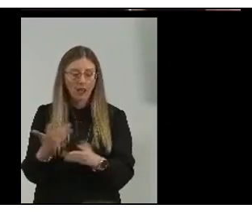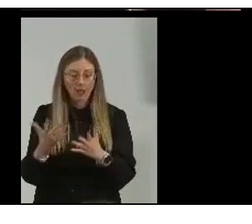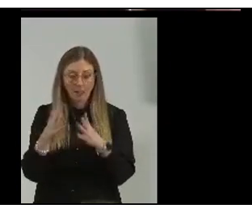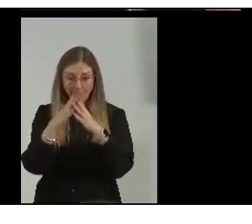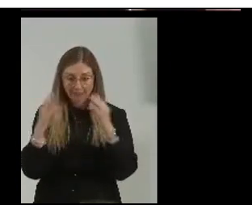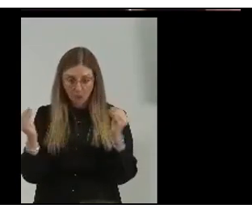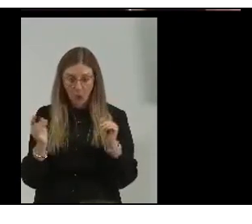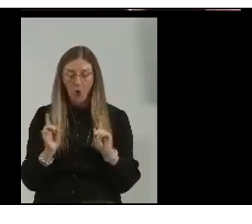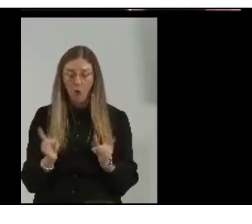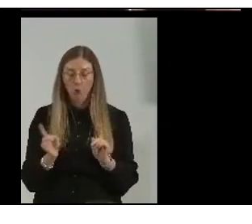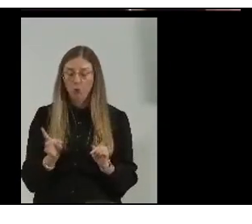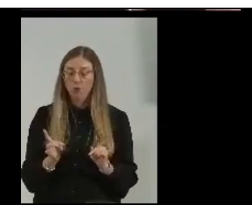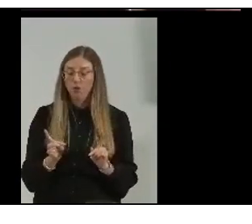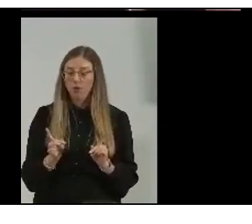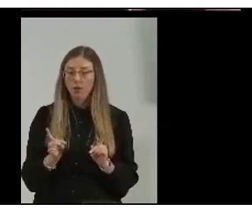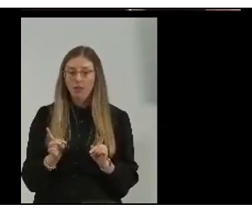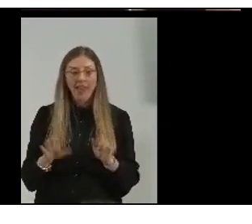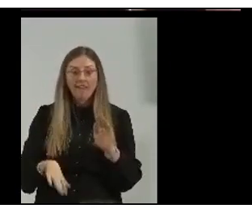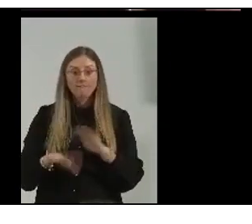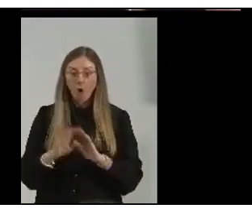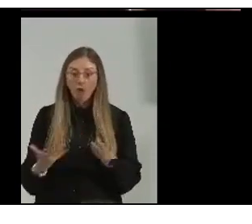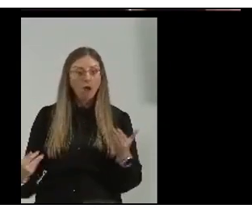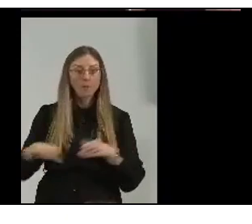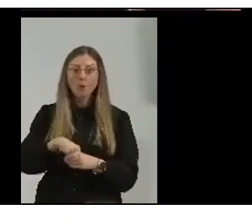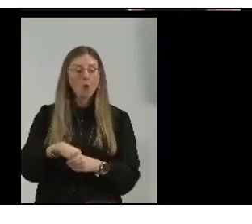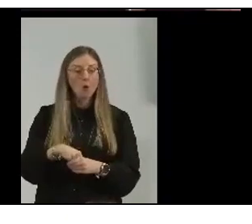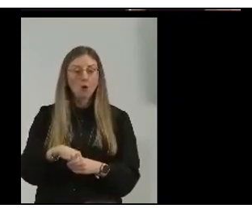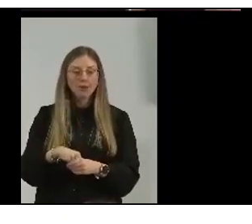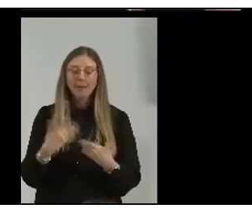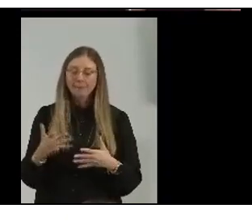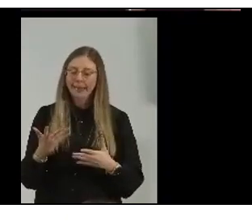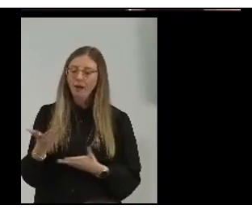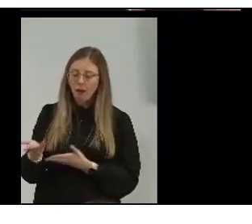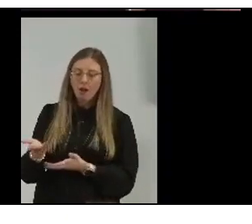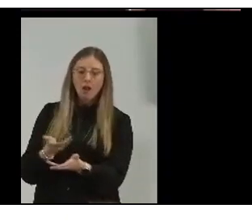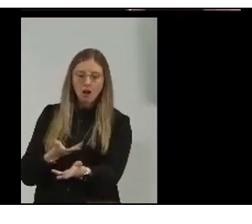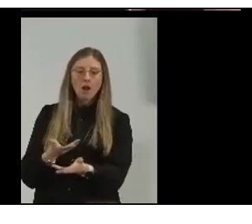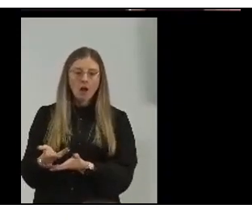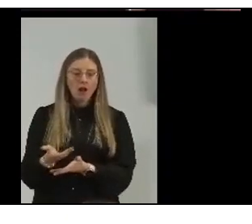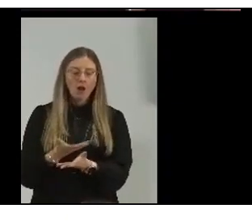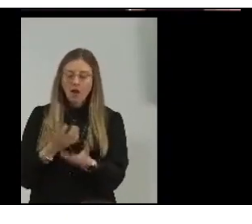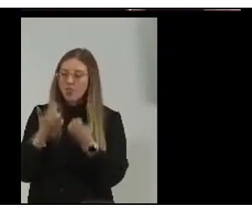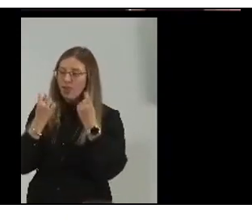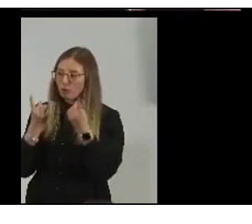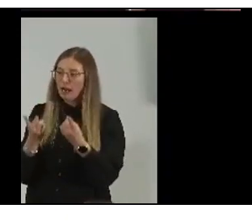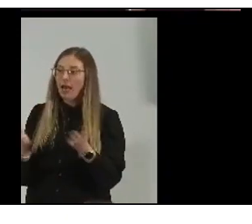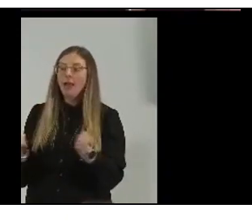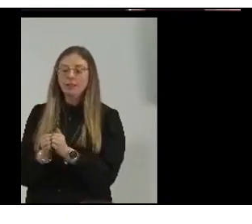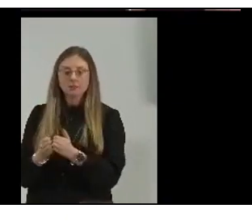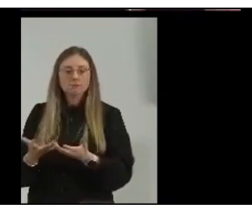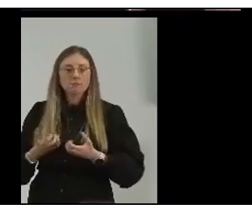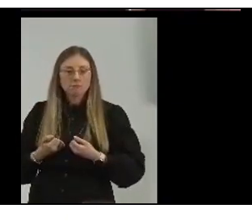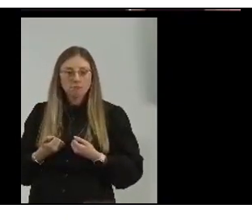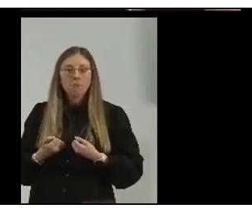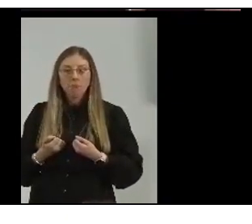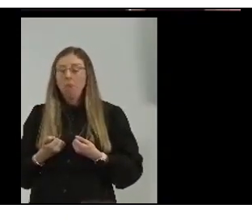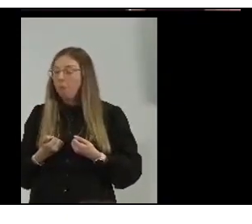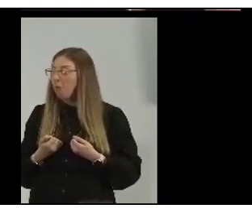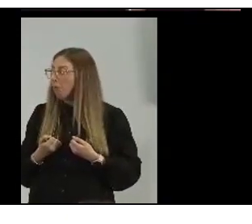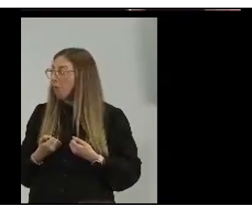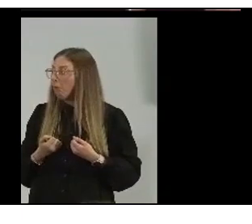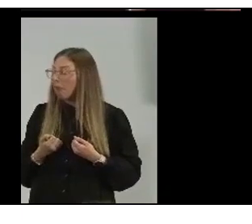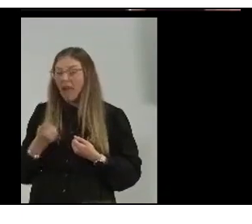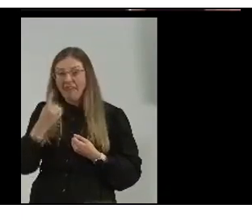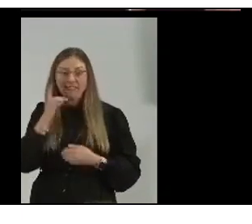Mexico, that they are completely on board after a few years of working with them and seeing the value. So it's a campaign that it could be like